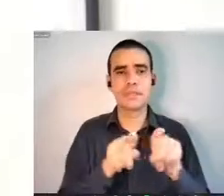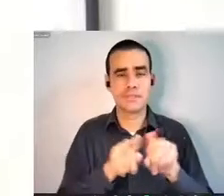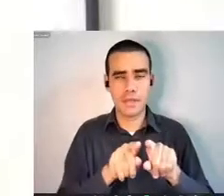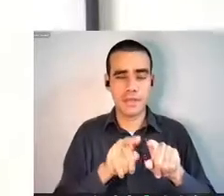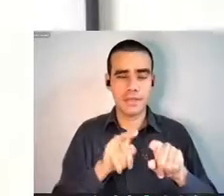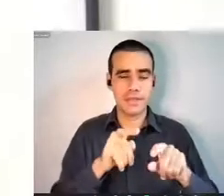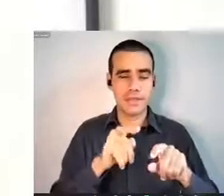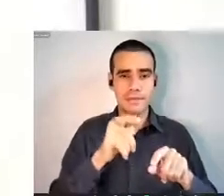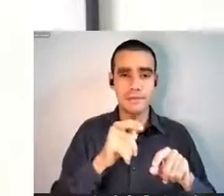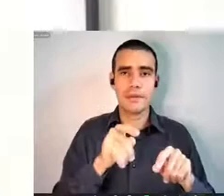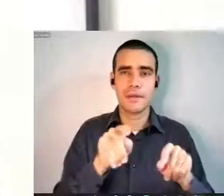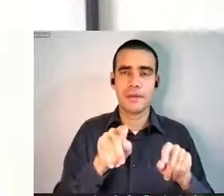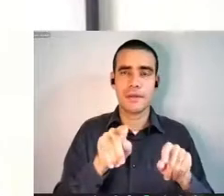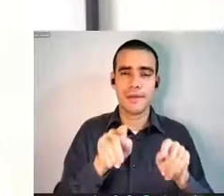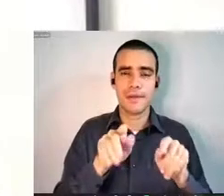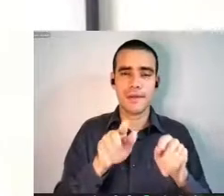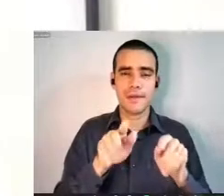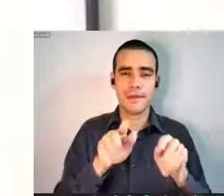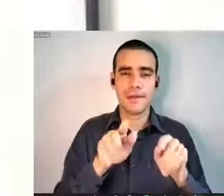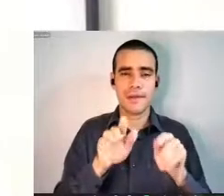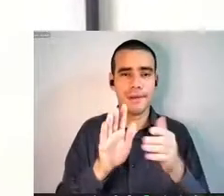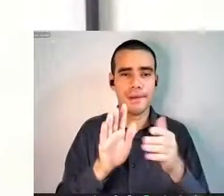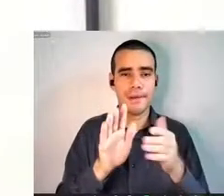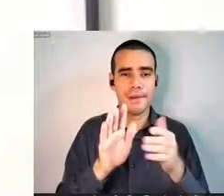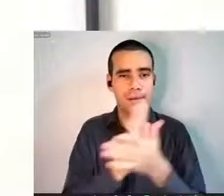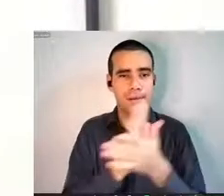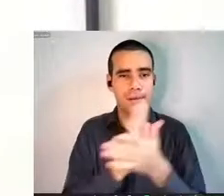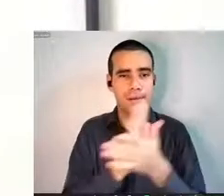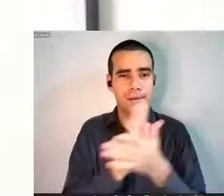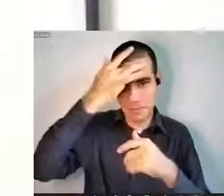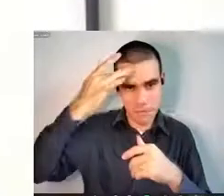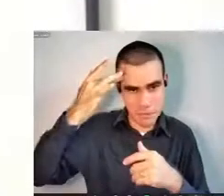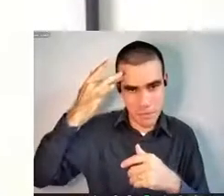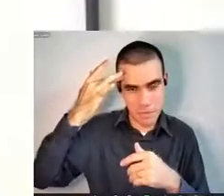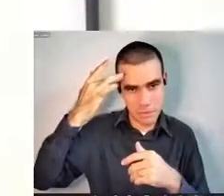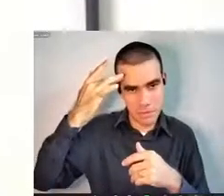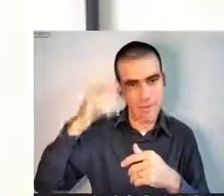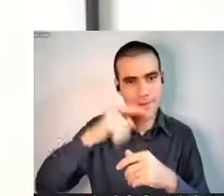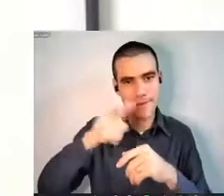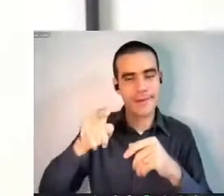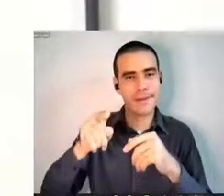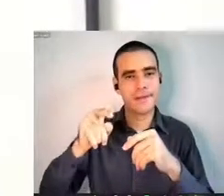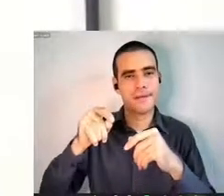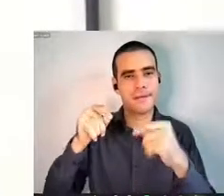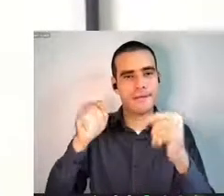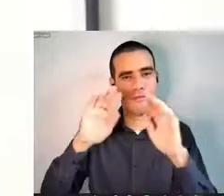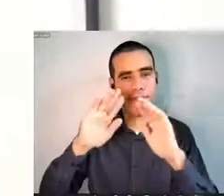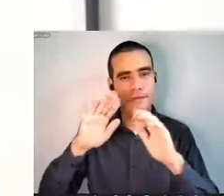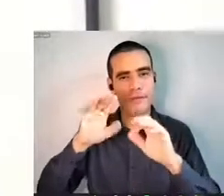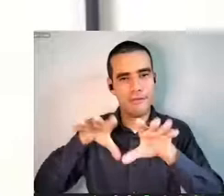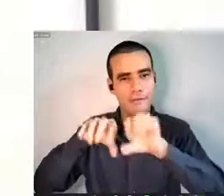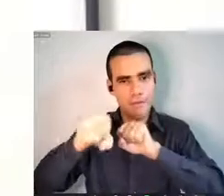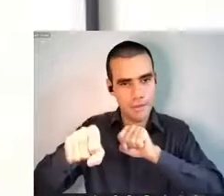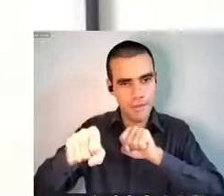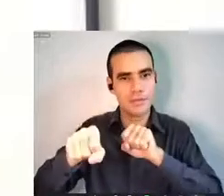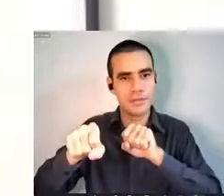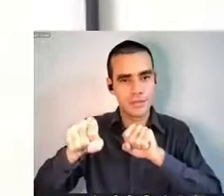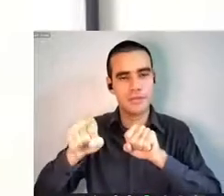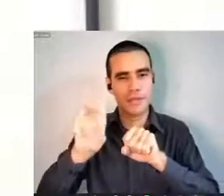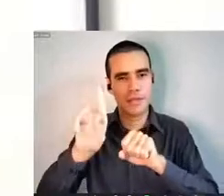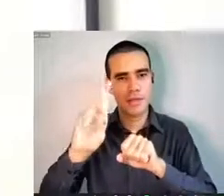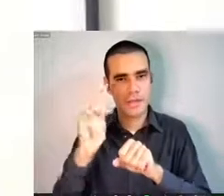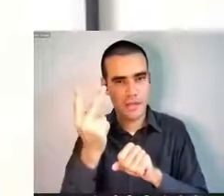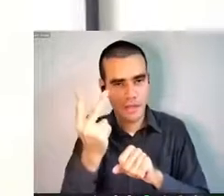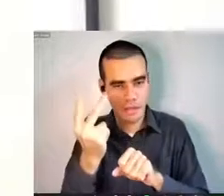and we also have very interesting comments from people connected to the formation